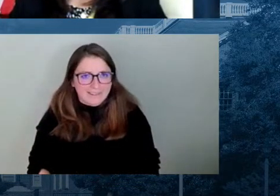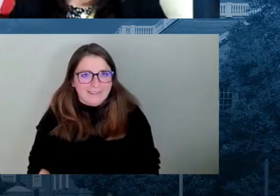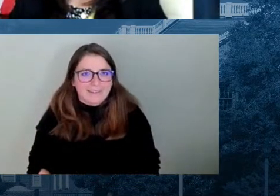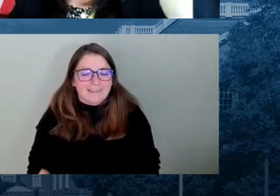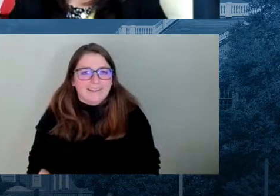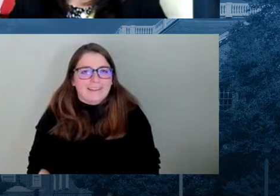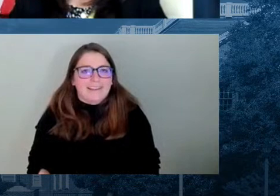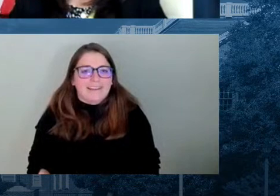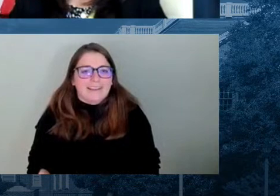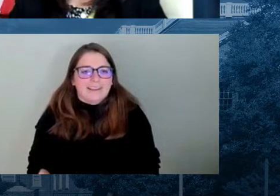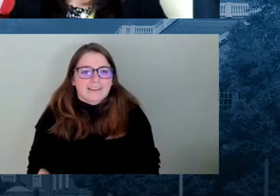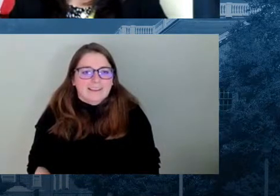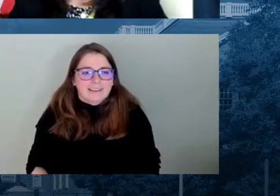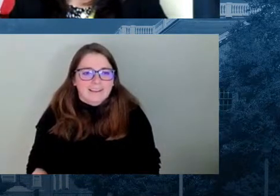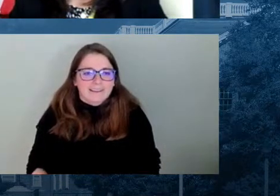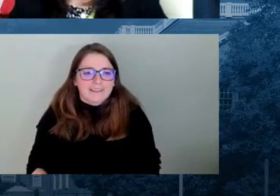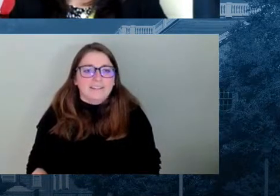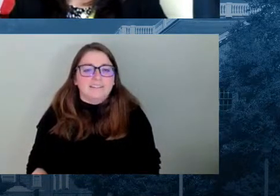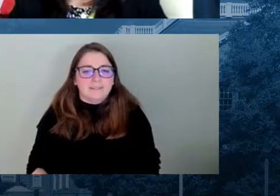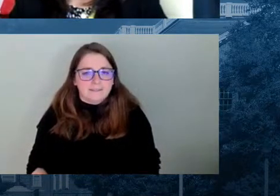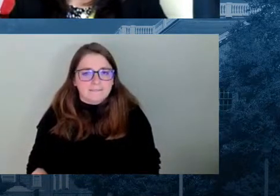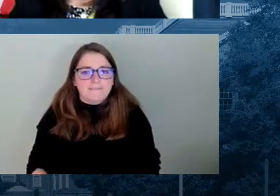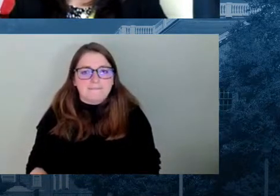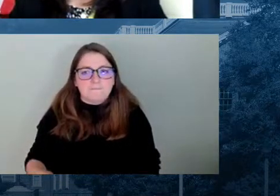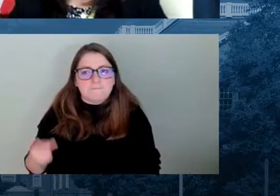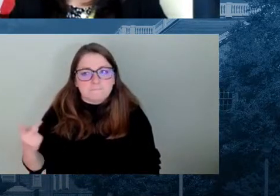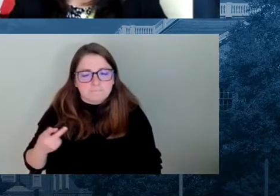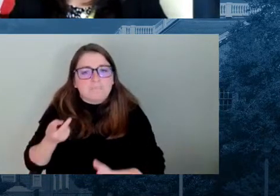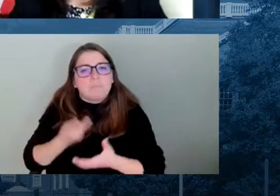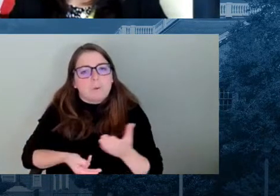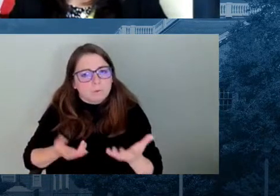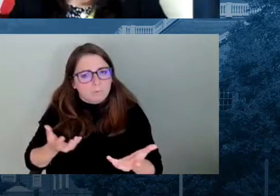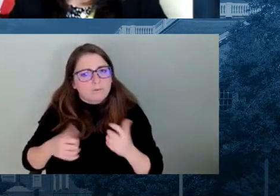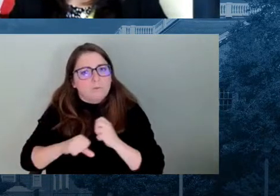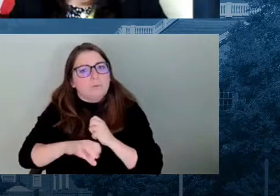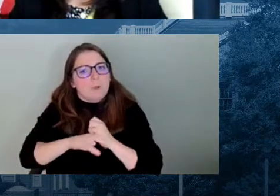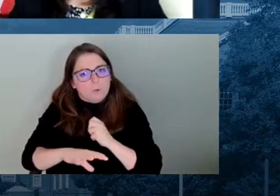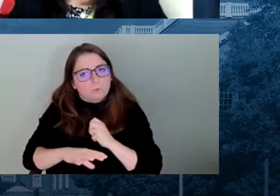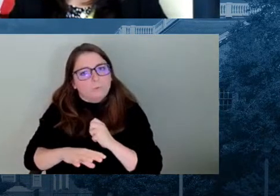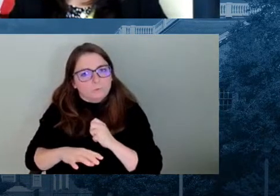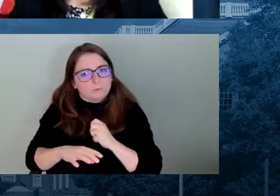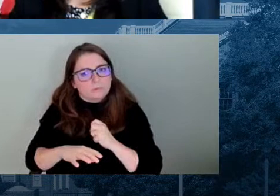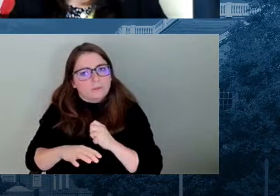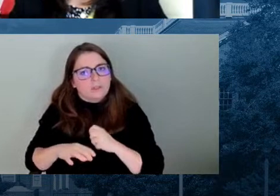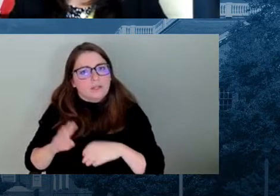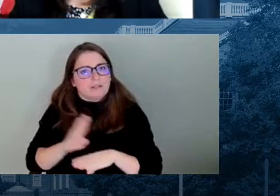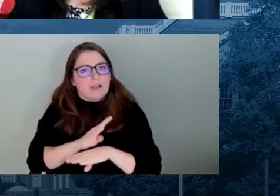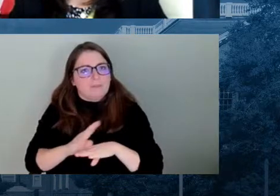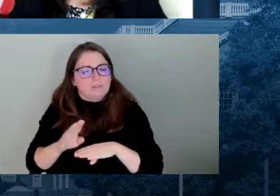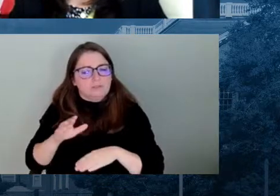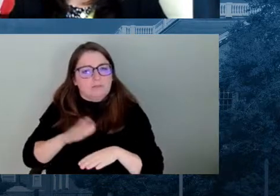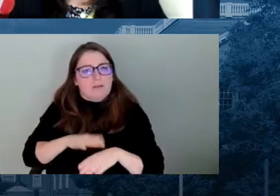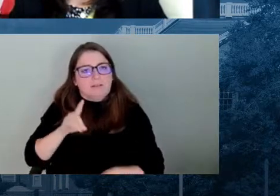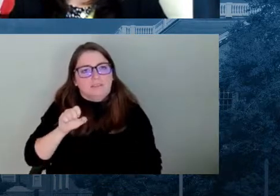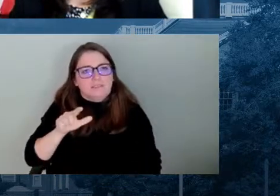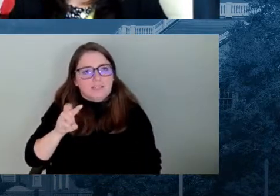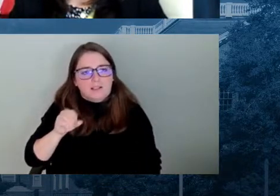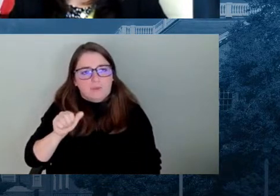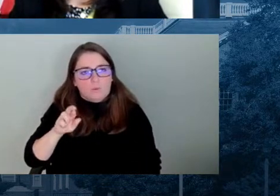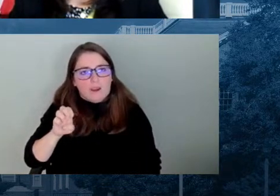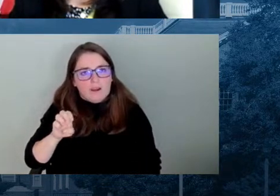have shared interest in promoting commerce on the Delaware River and Bay at our ports,